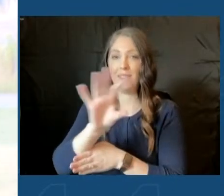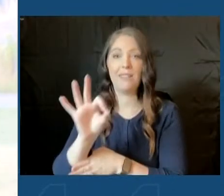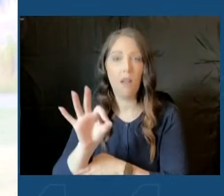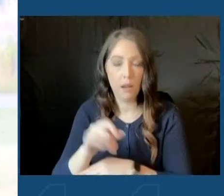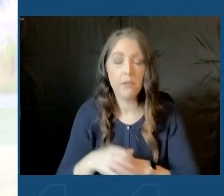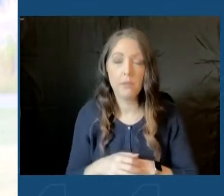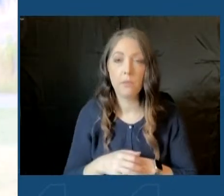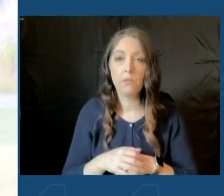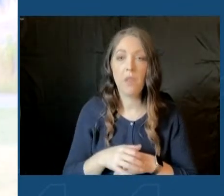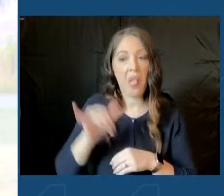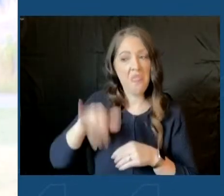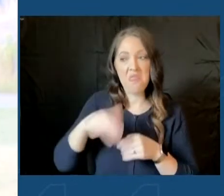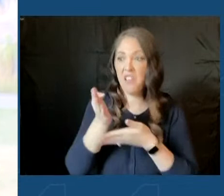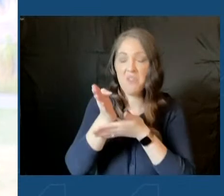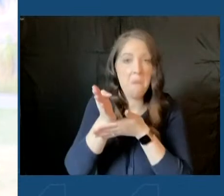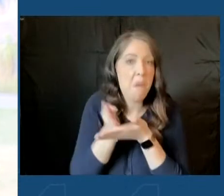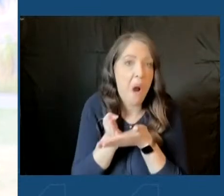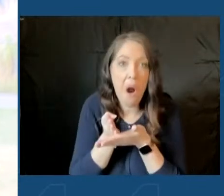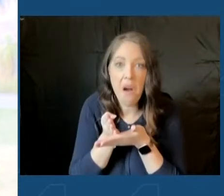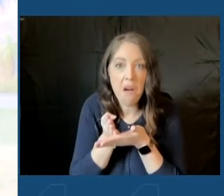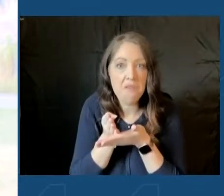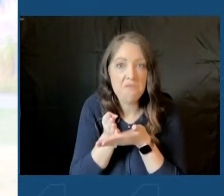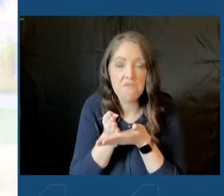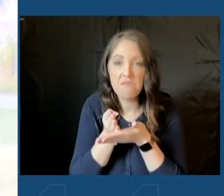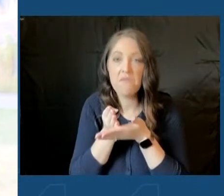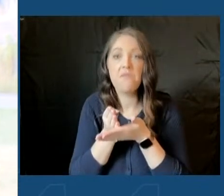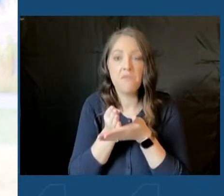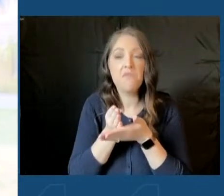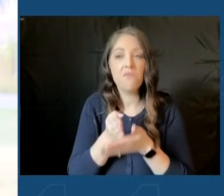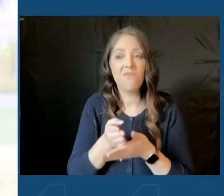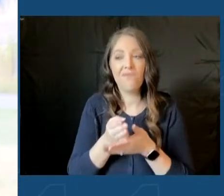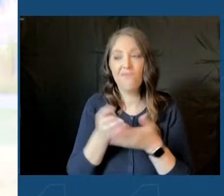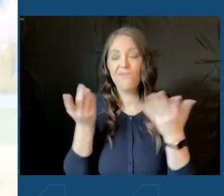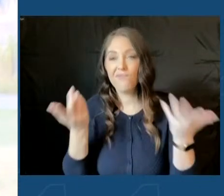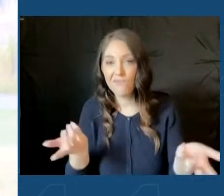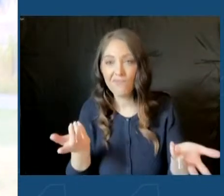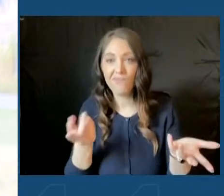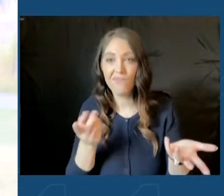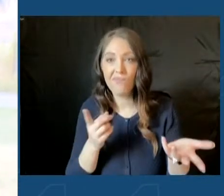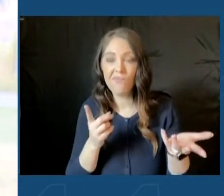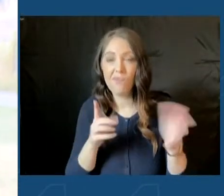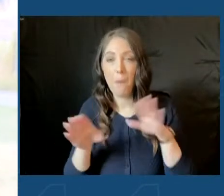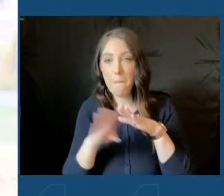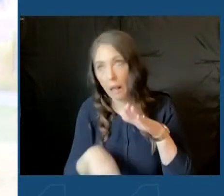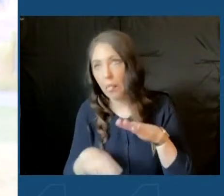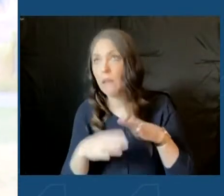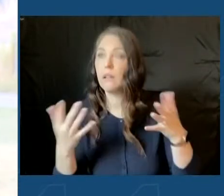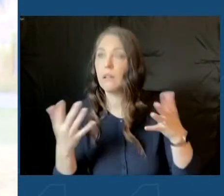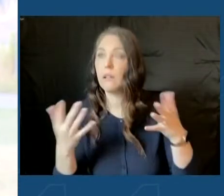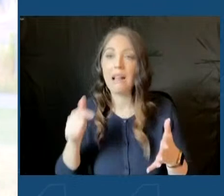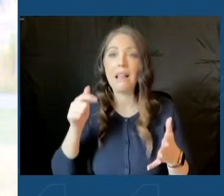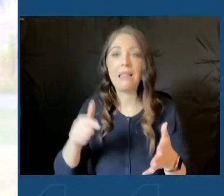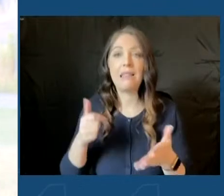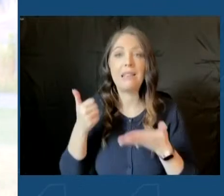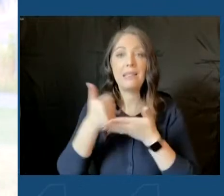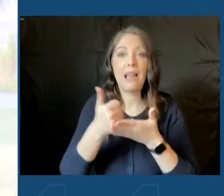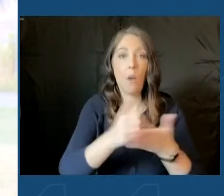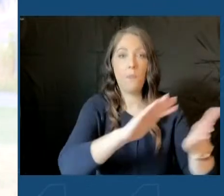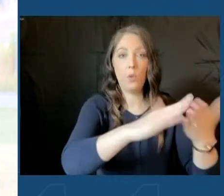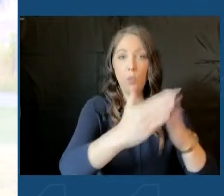looking to make. And the bottom line is that this helps connect